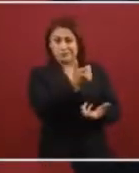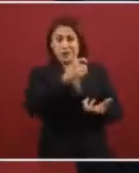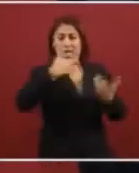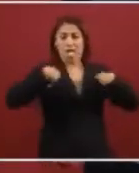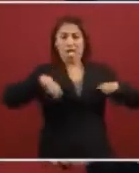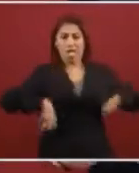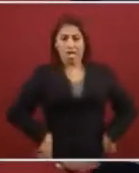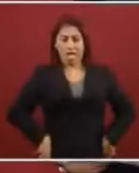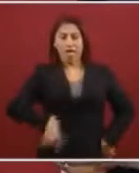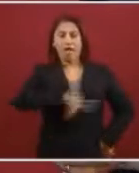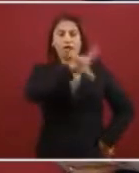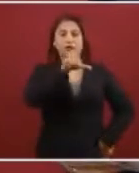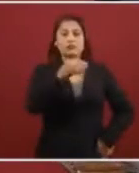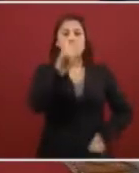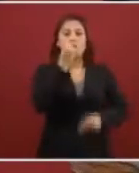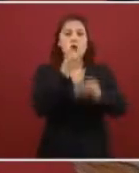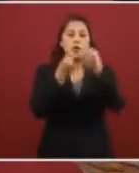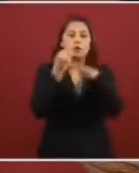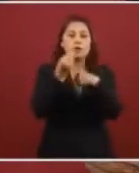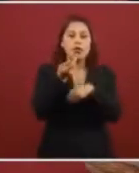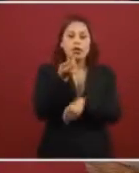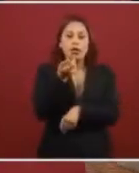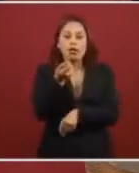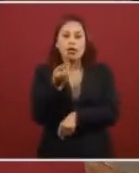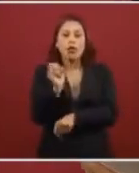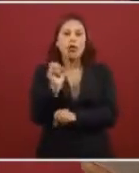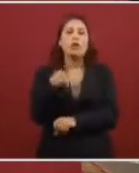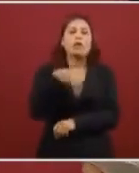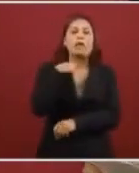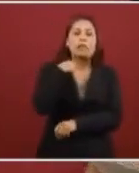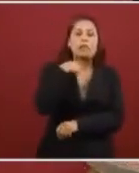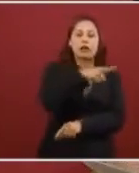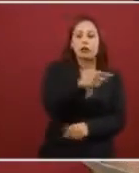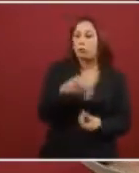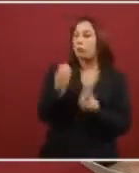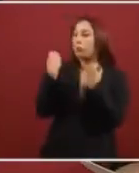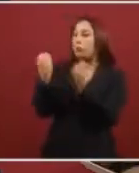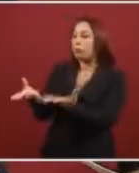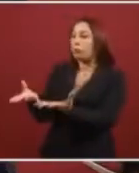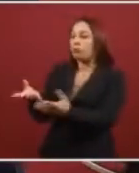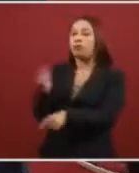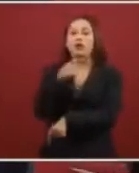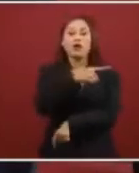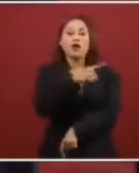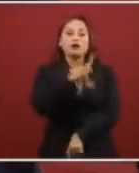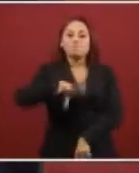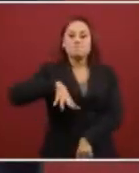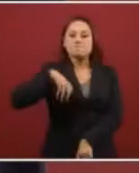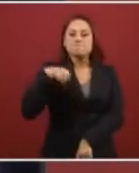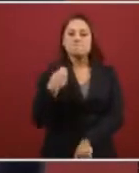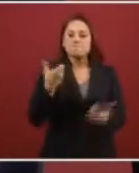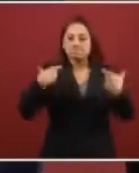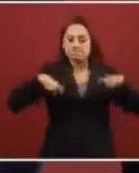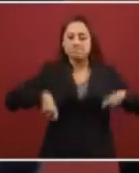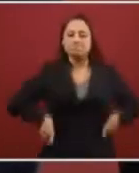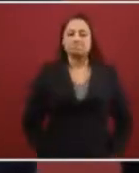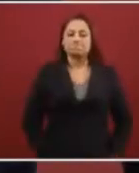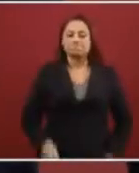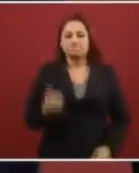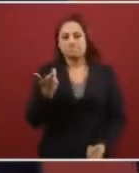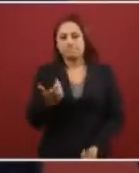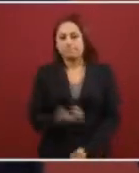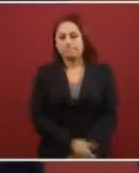then give them like just a little bit. Y ellos se quedaban of it, and con they los would, beneficios. And they would stay with most